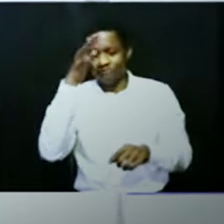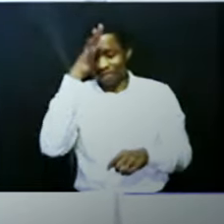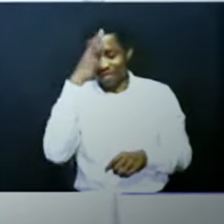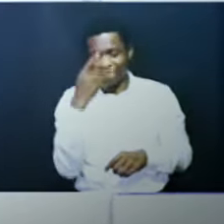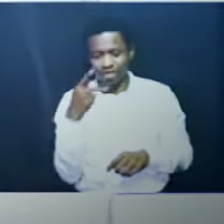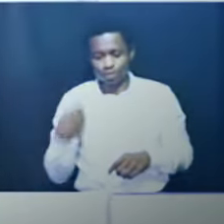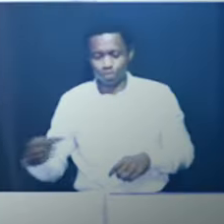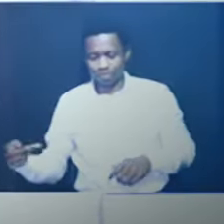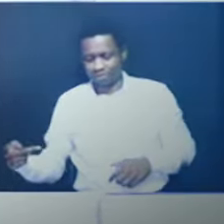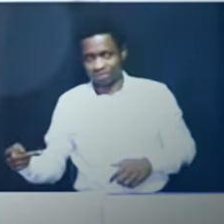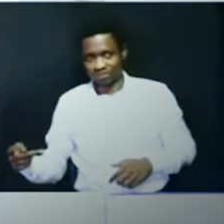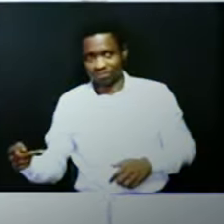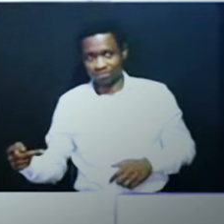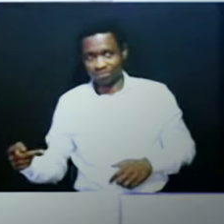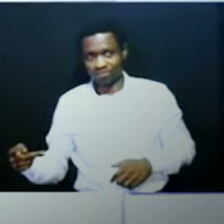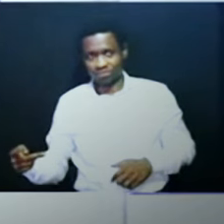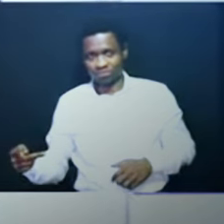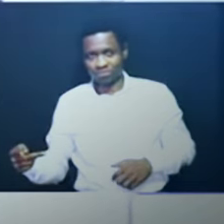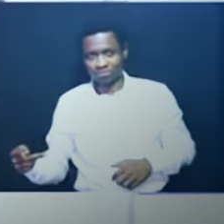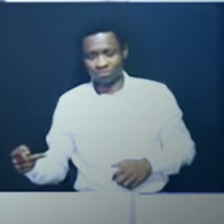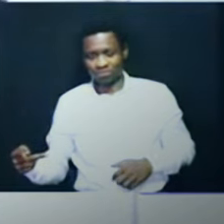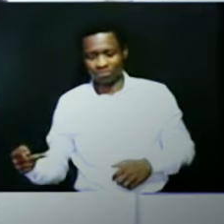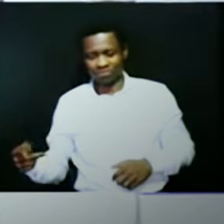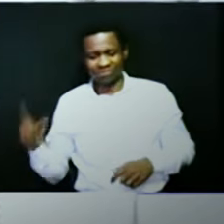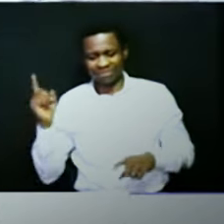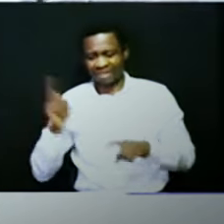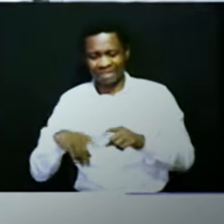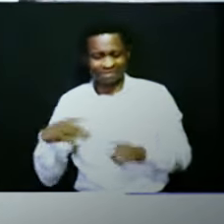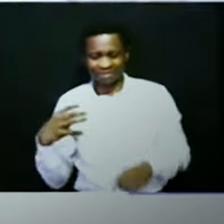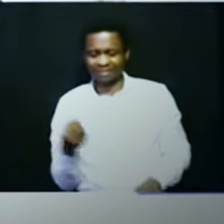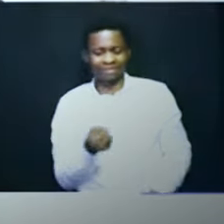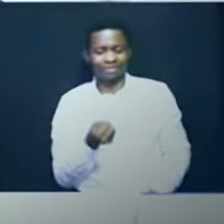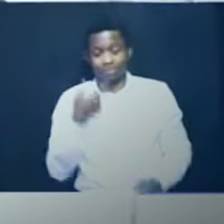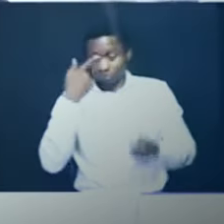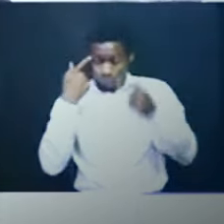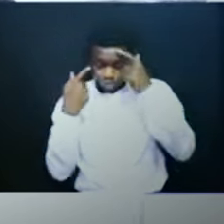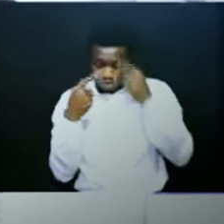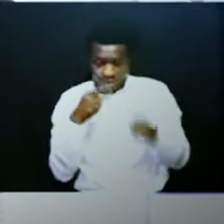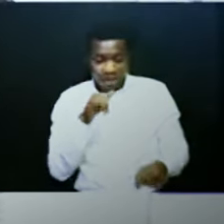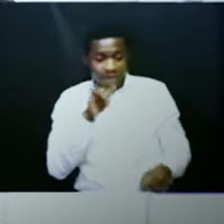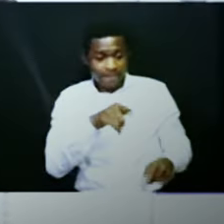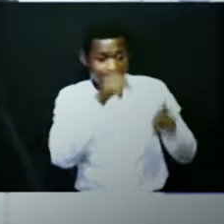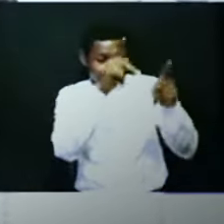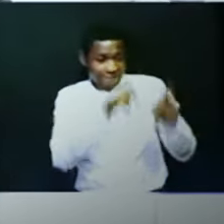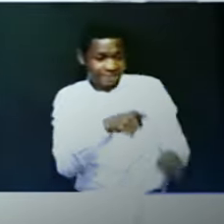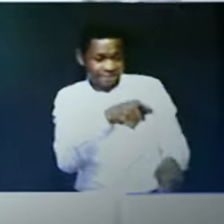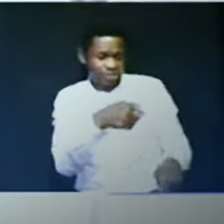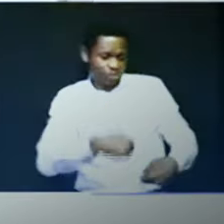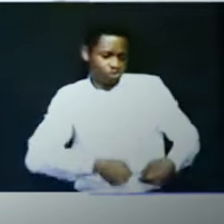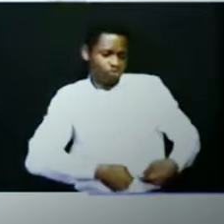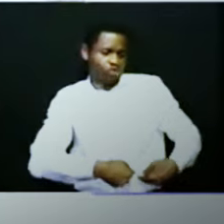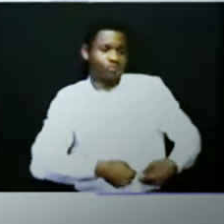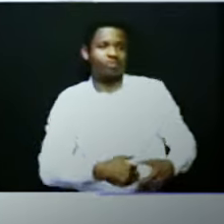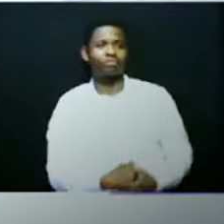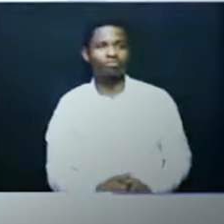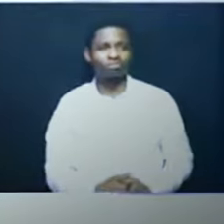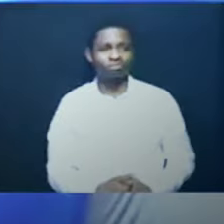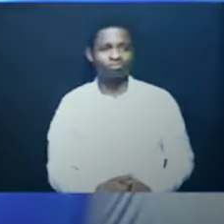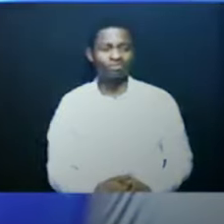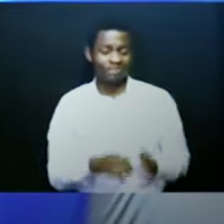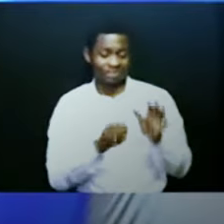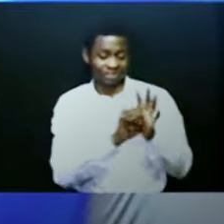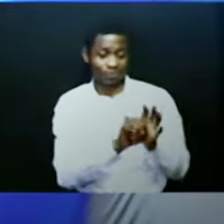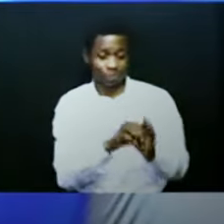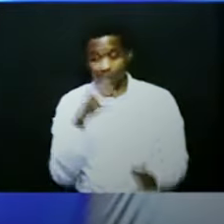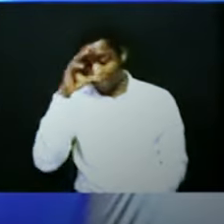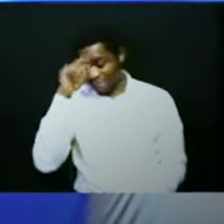idie. Oye no me nyina wura die nanso ensunsunu ye biara enna one akwa entem. Now the heir is a